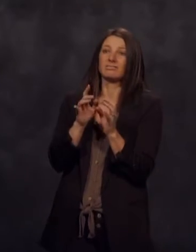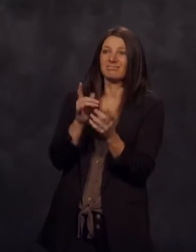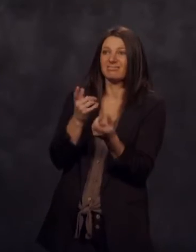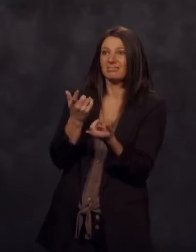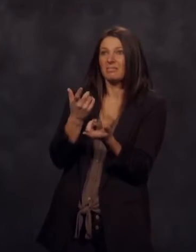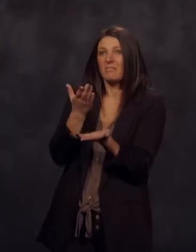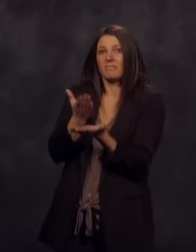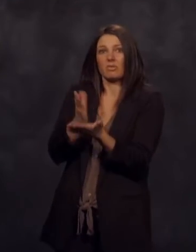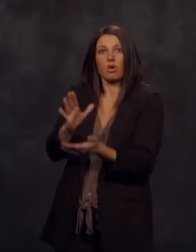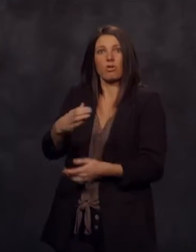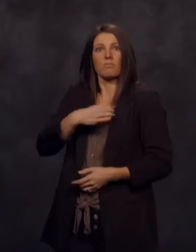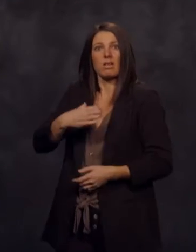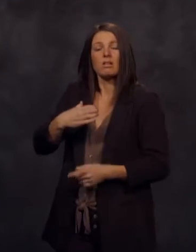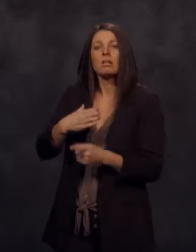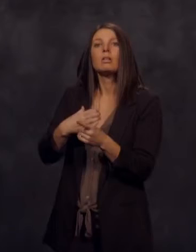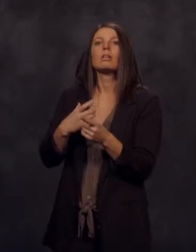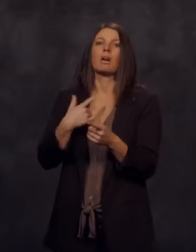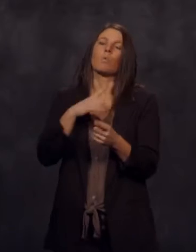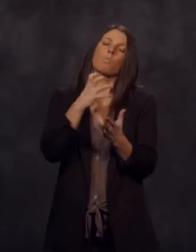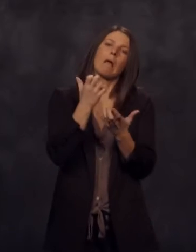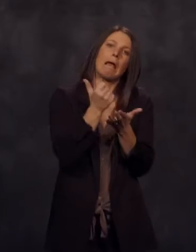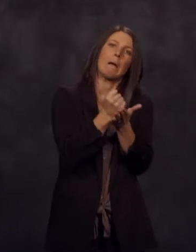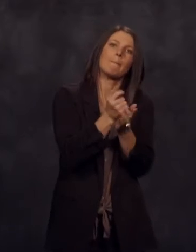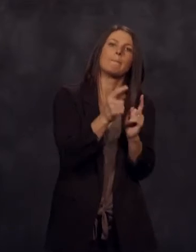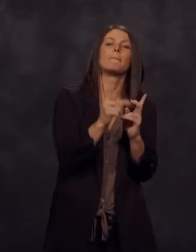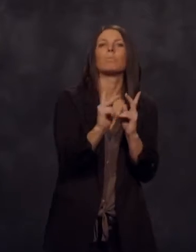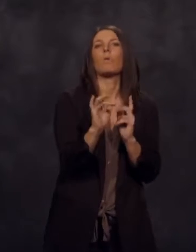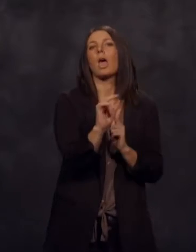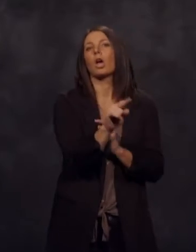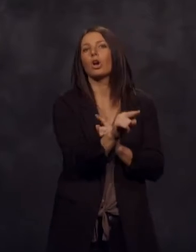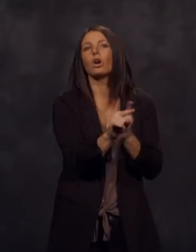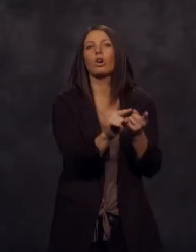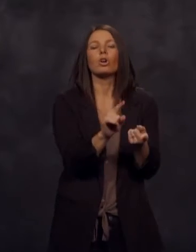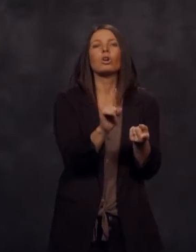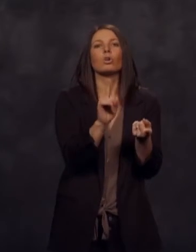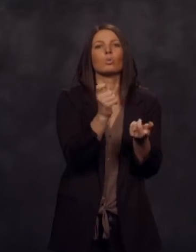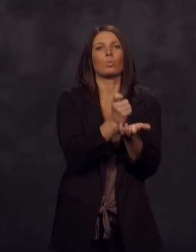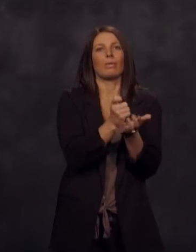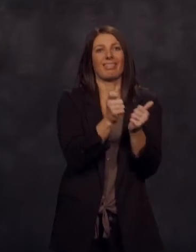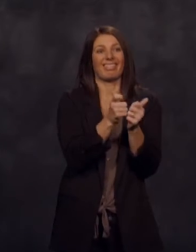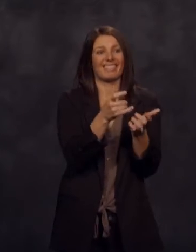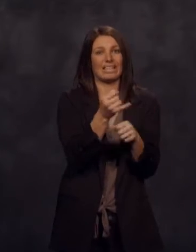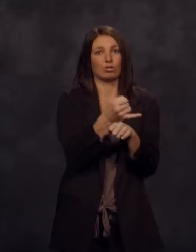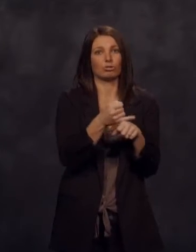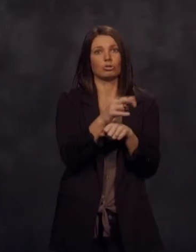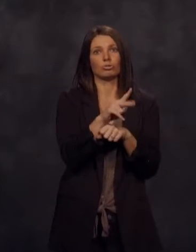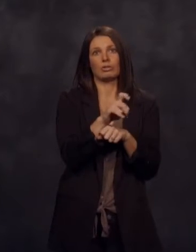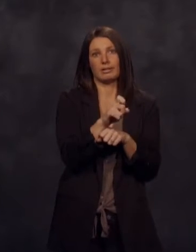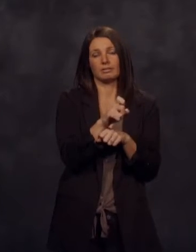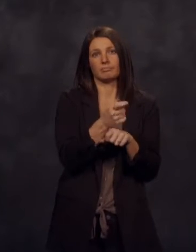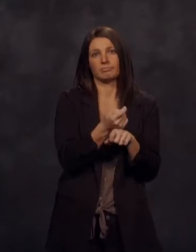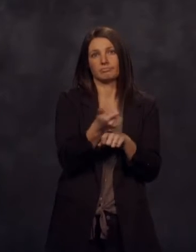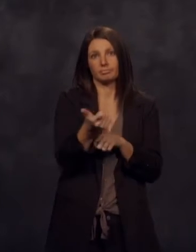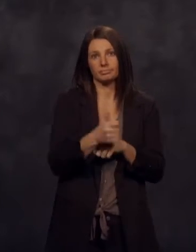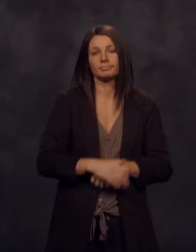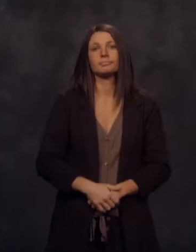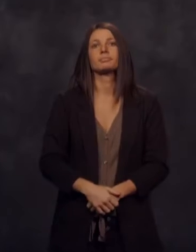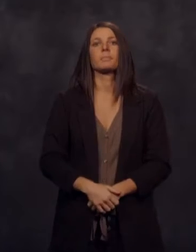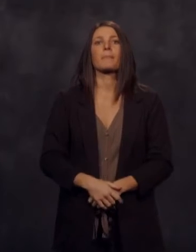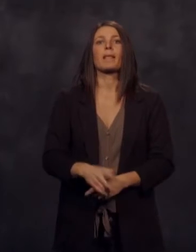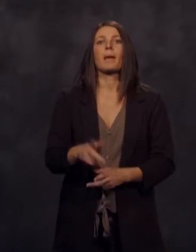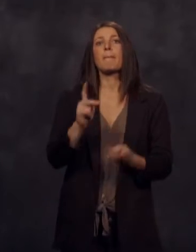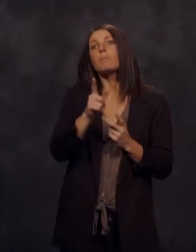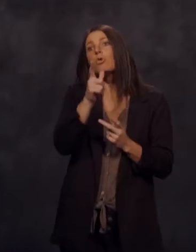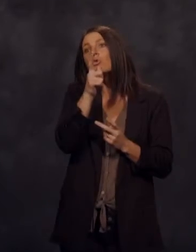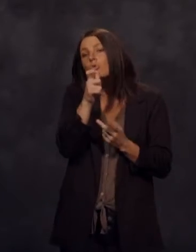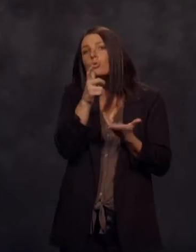this is one way of helping people inadvertently with that interest rate debacle. So people that are